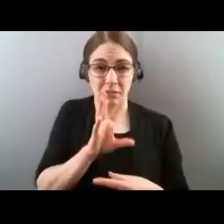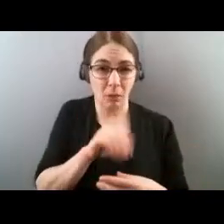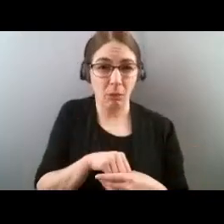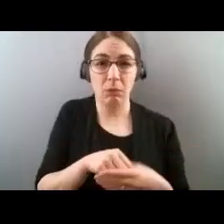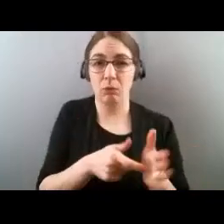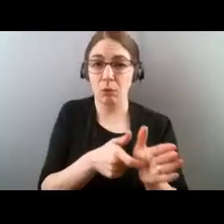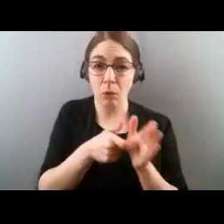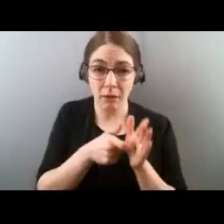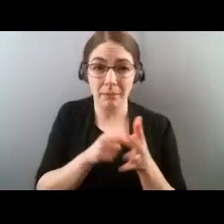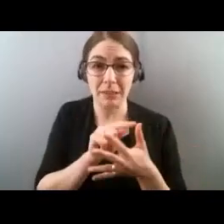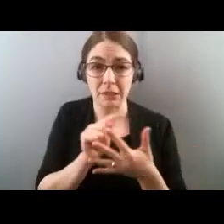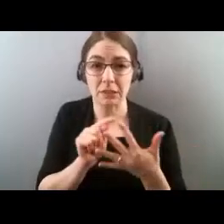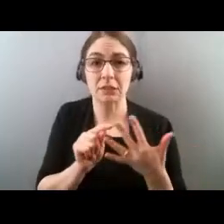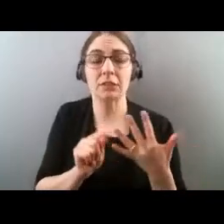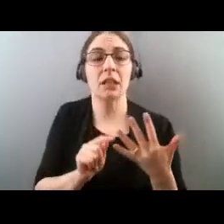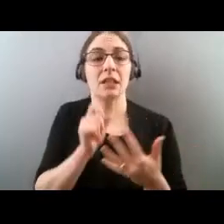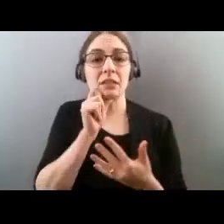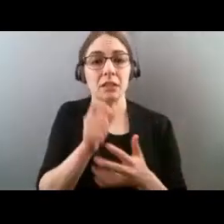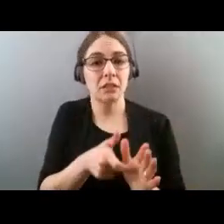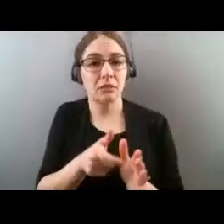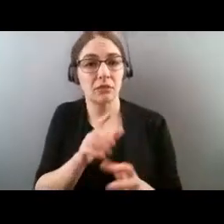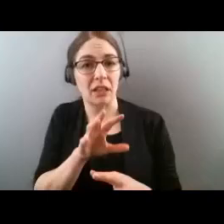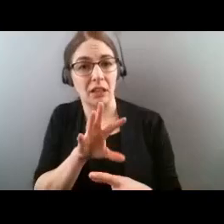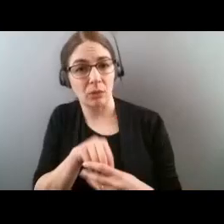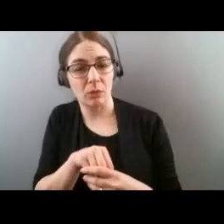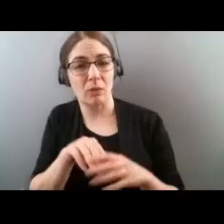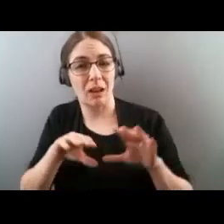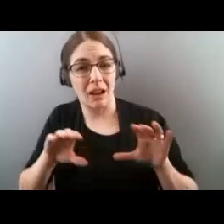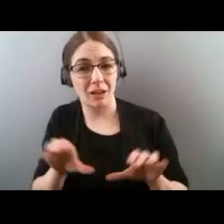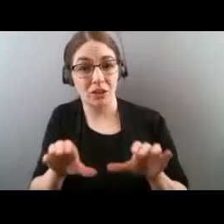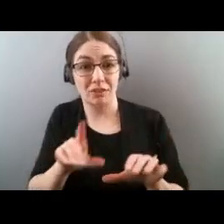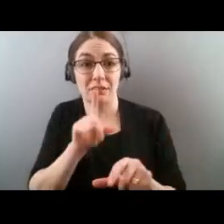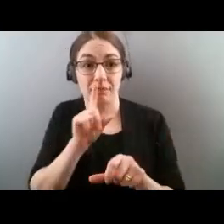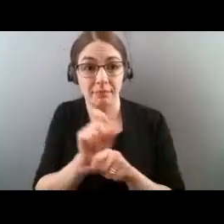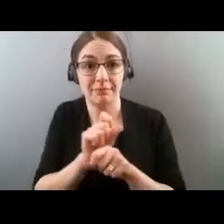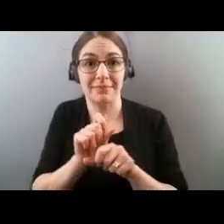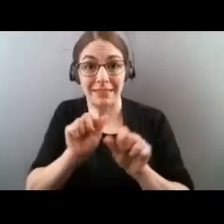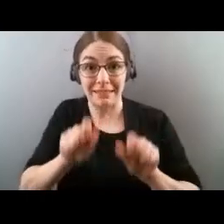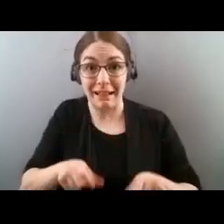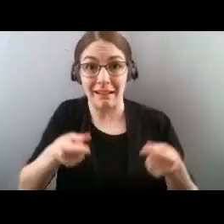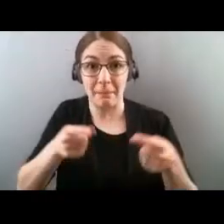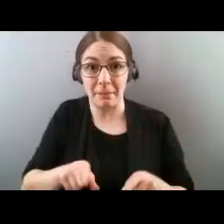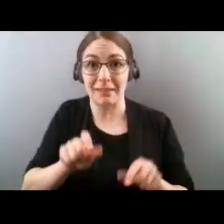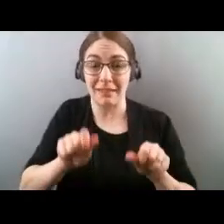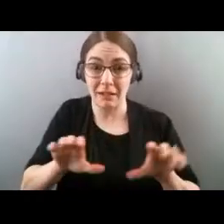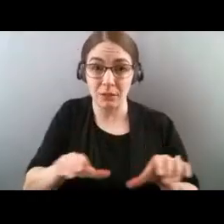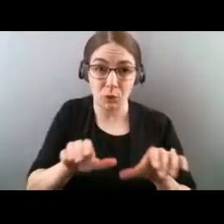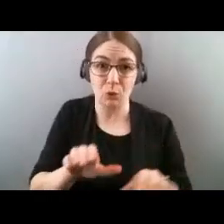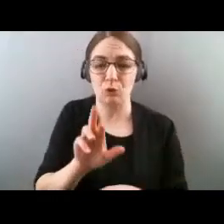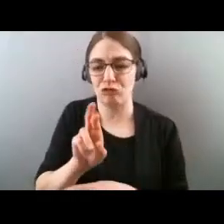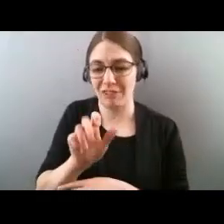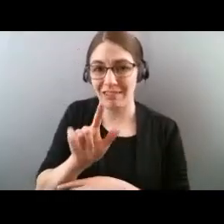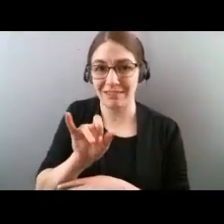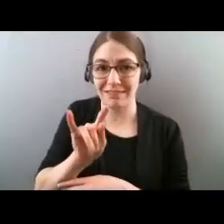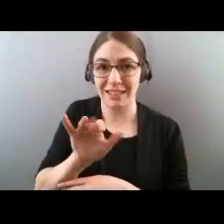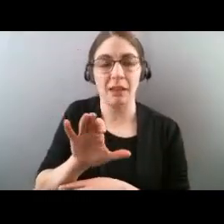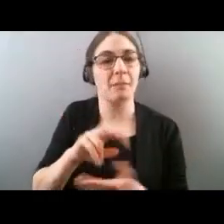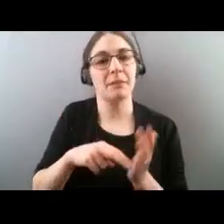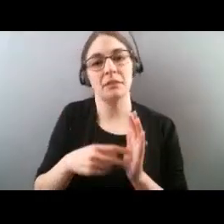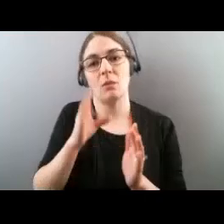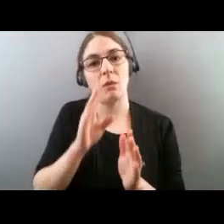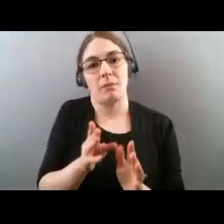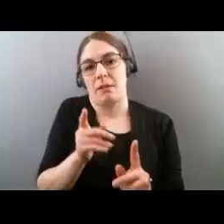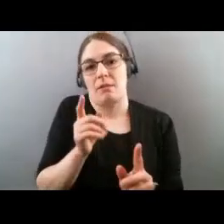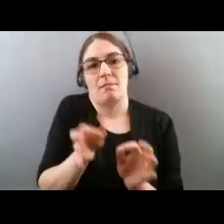and actions that are realistic, then it's sort of pointless in terms of compliance